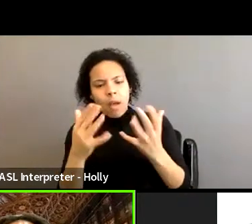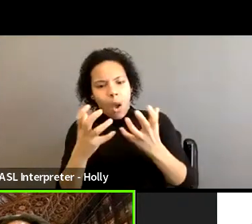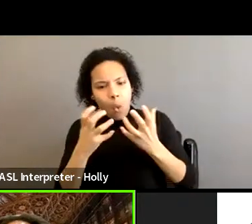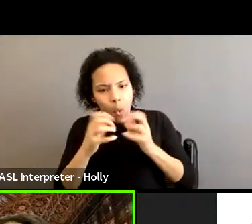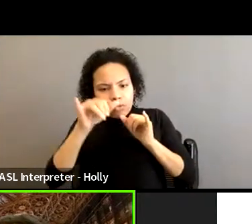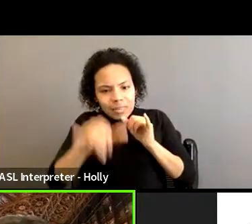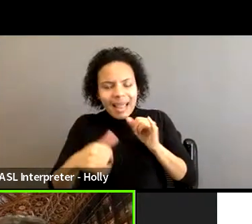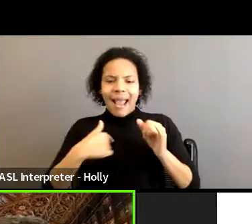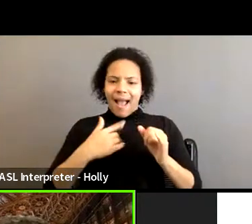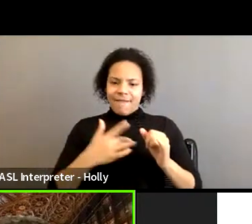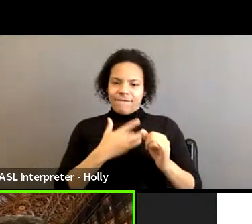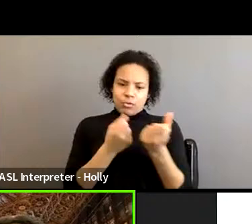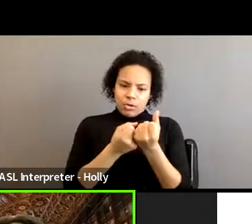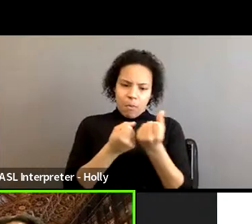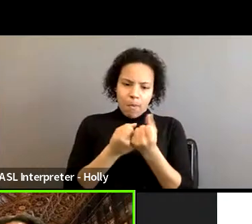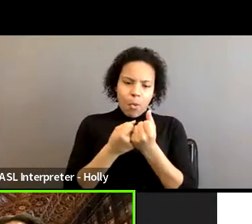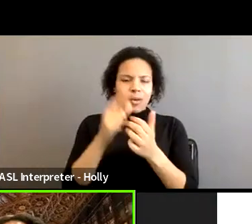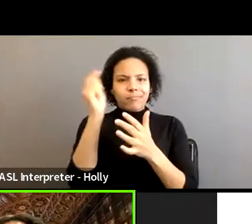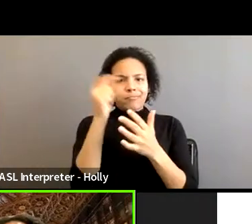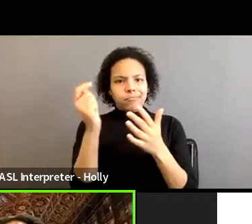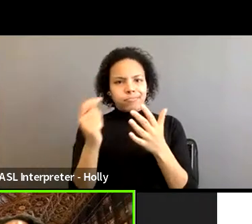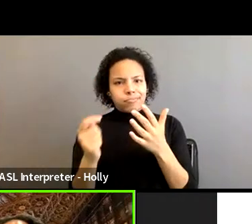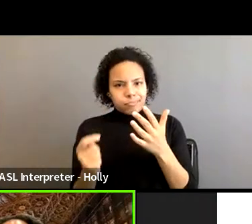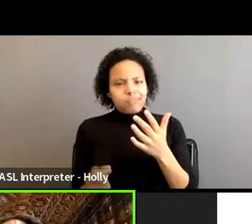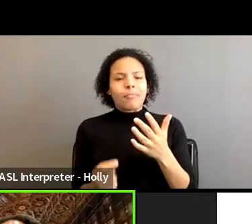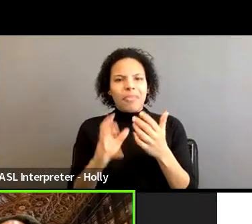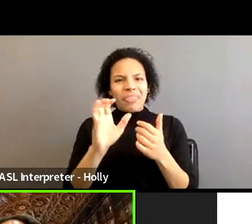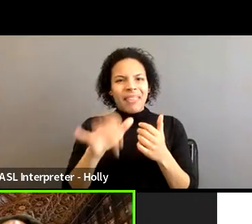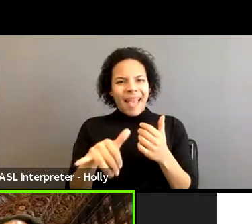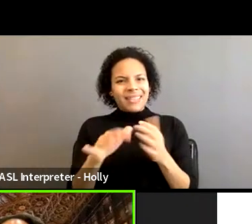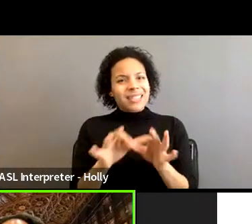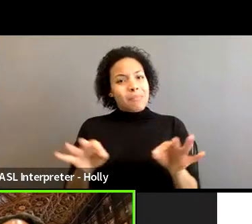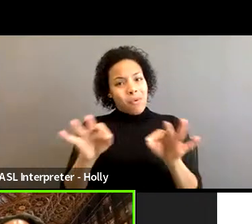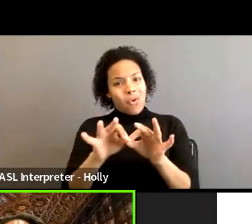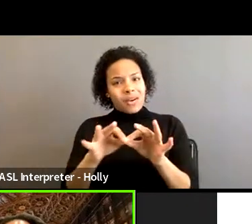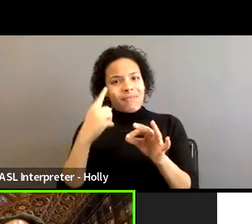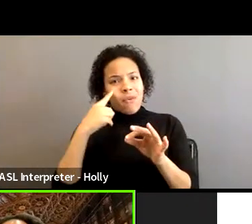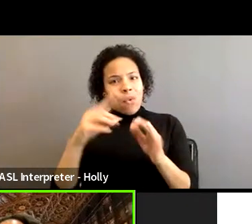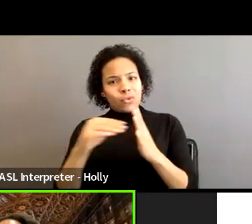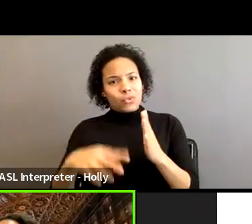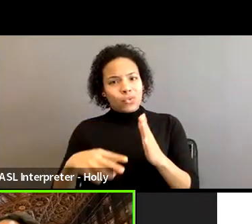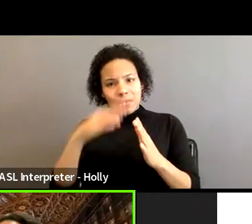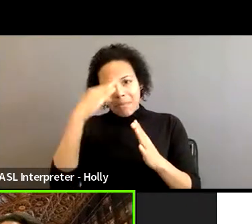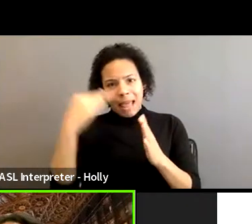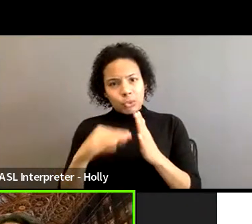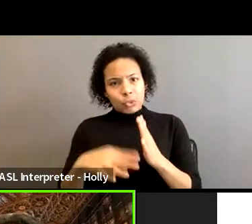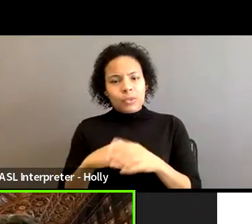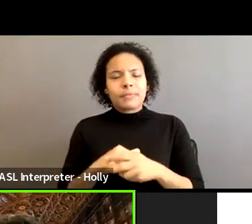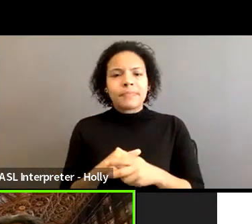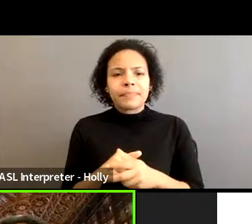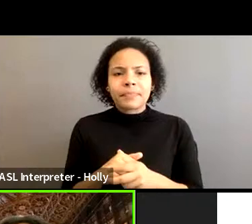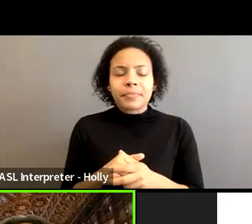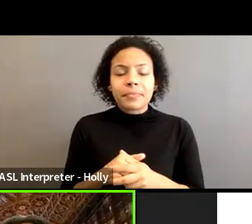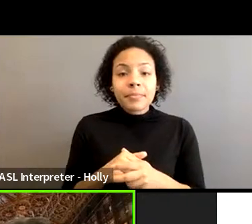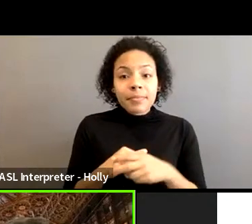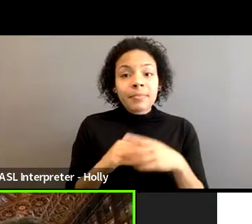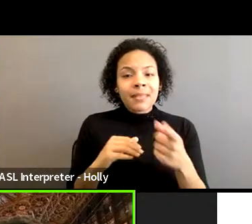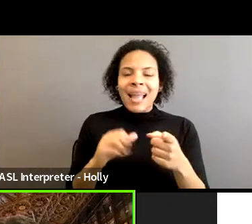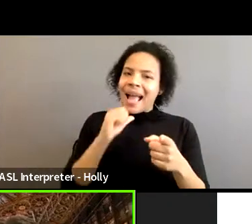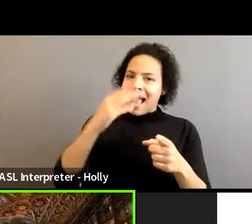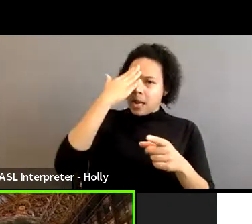piece, and there's so much to unpack, and I know we don't have much time, but if you were to do a